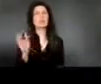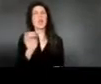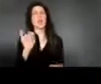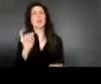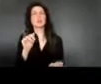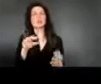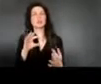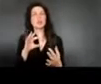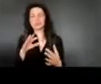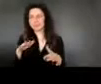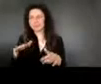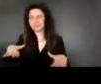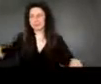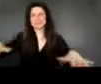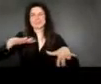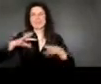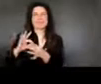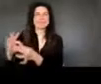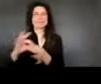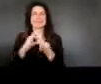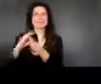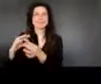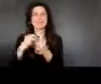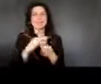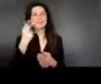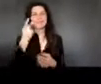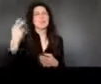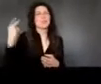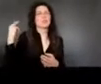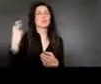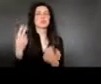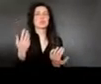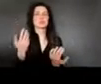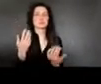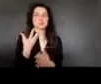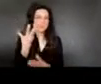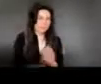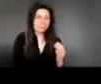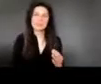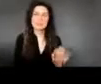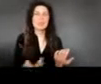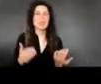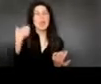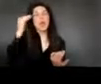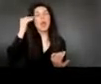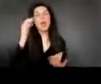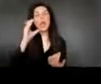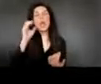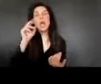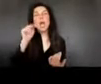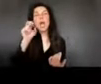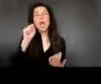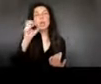that we are getting here. So the historically, that kind of loss, that kind of conscience that is getting lost,